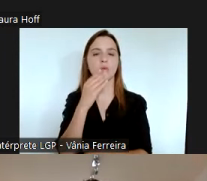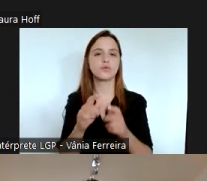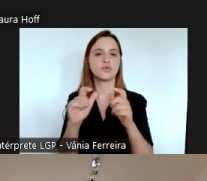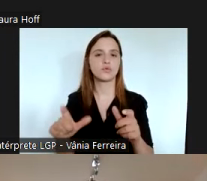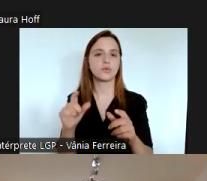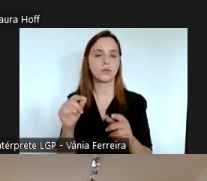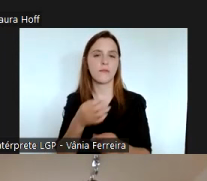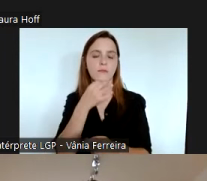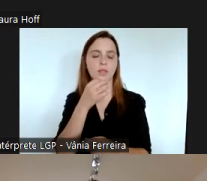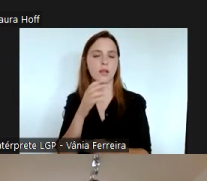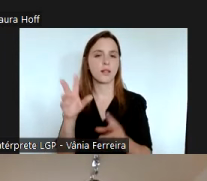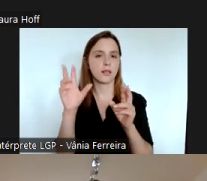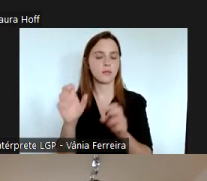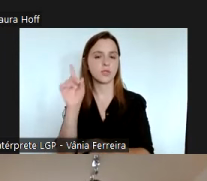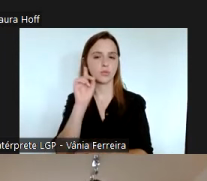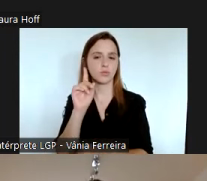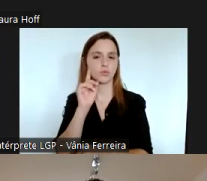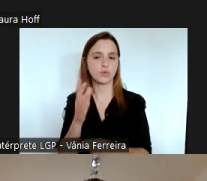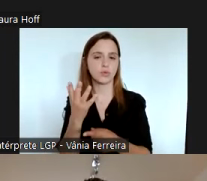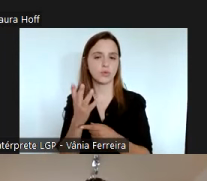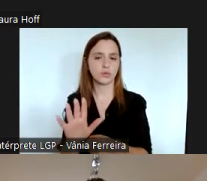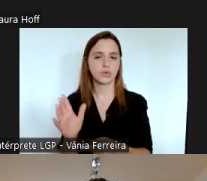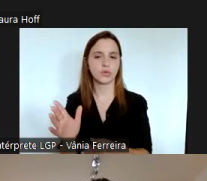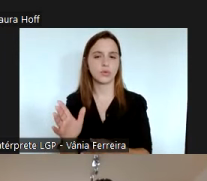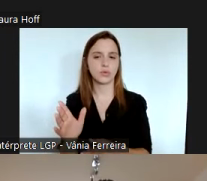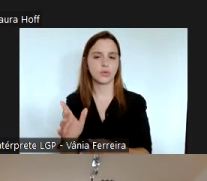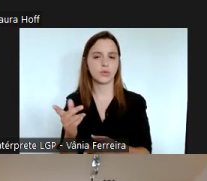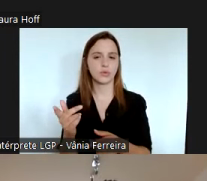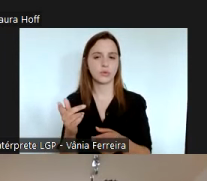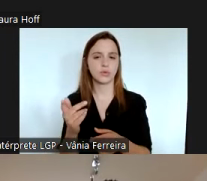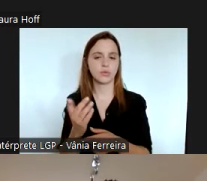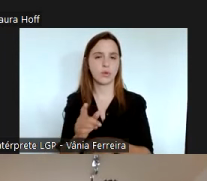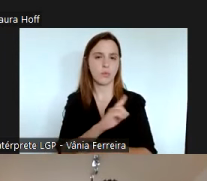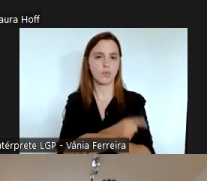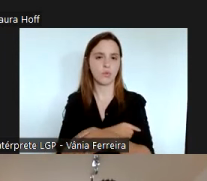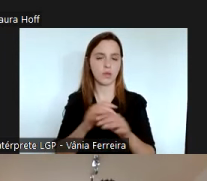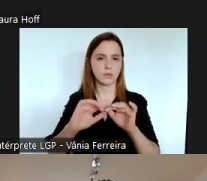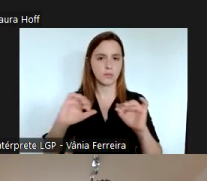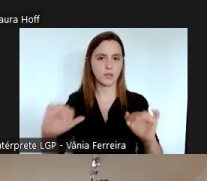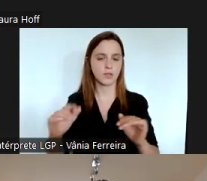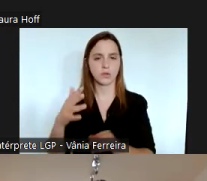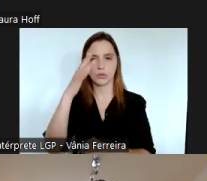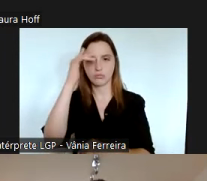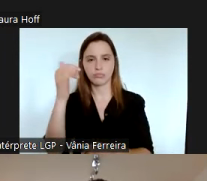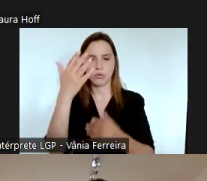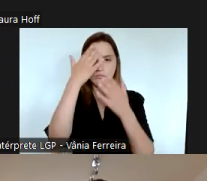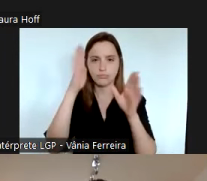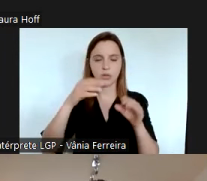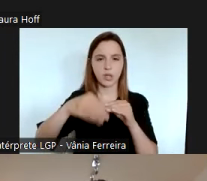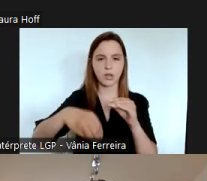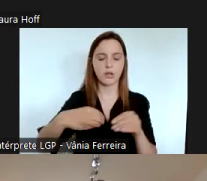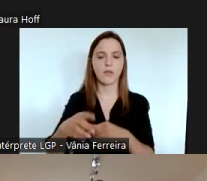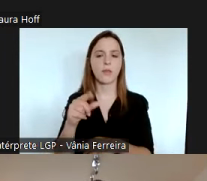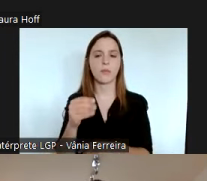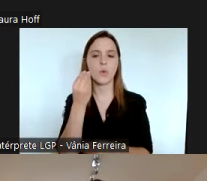fundamental topics such as popular sovereignty, the separation of powers, the principles of democratic elections, and how